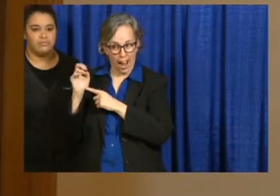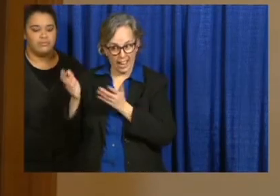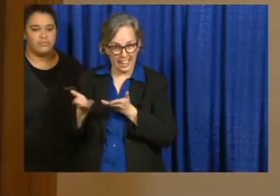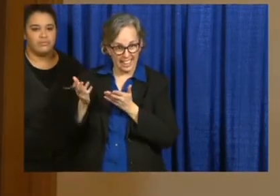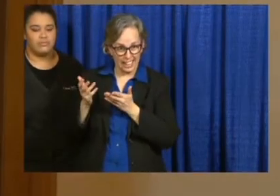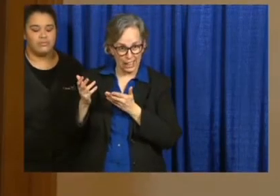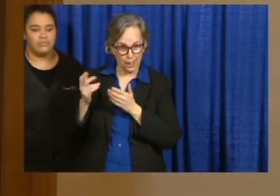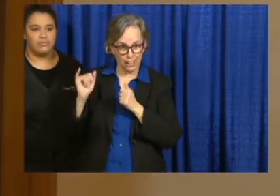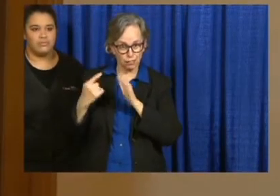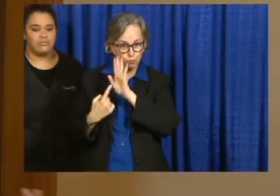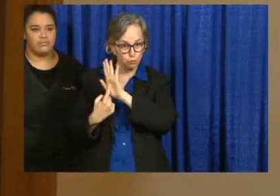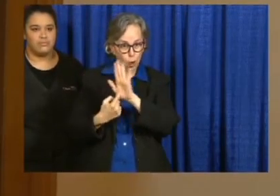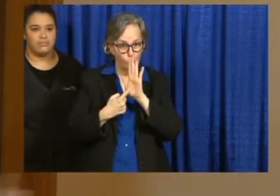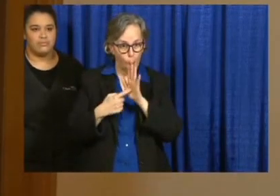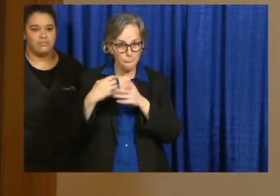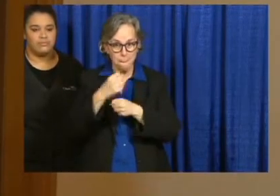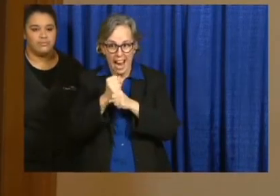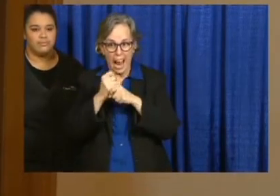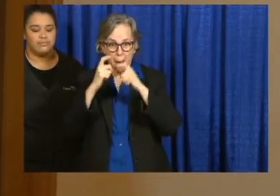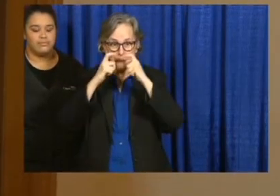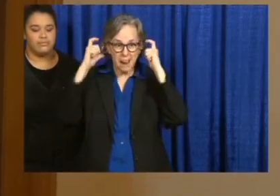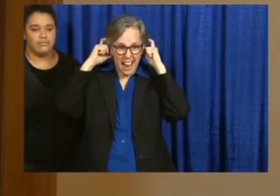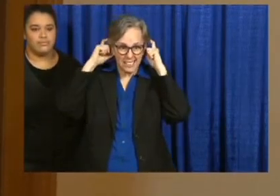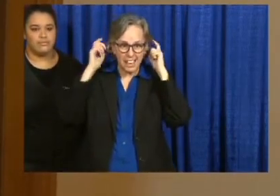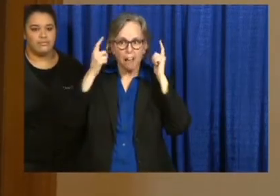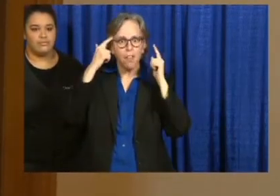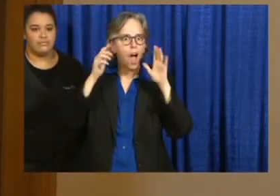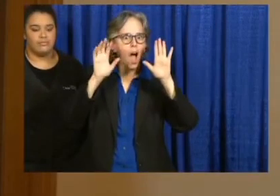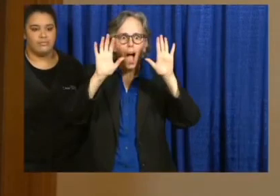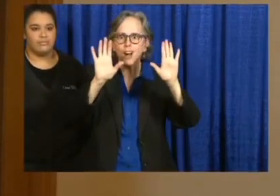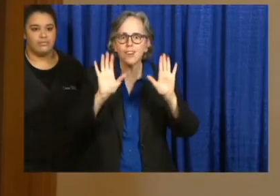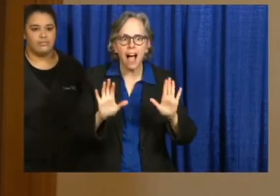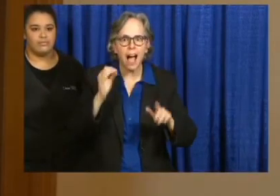us do this, but do it all the time.